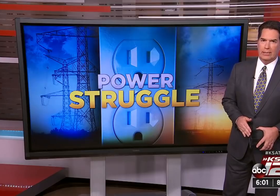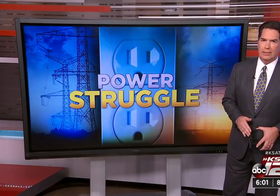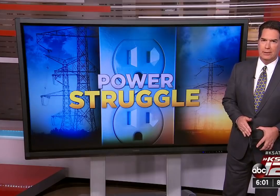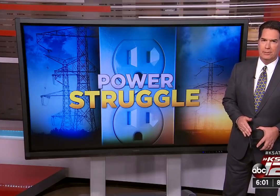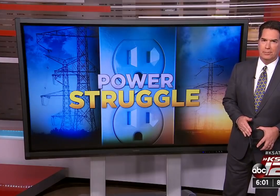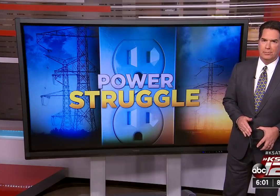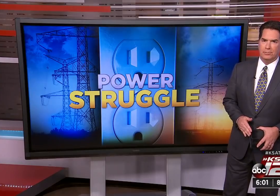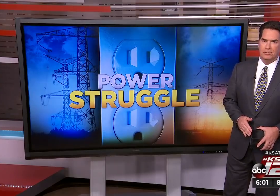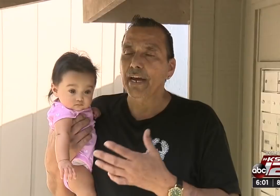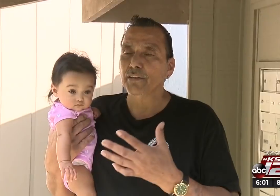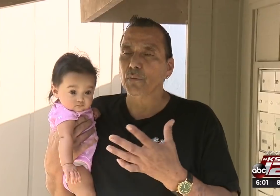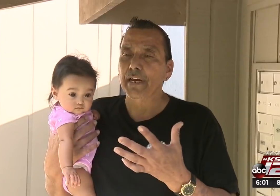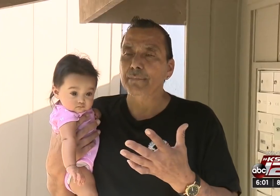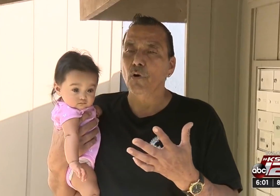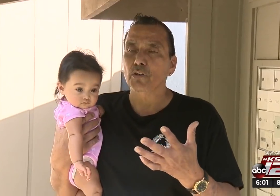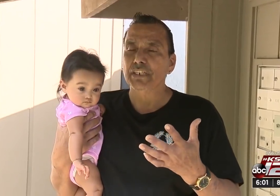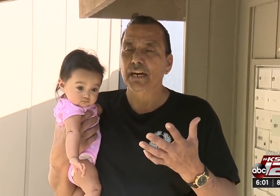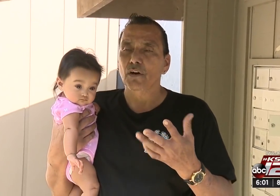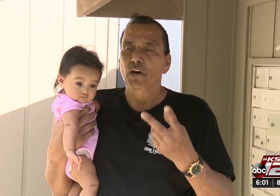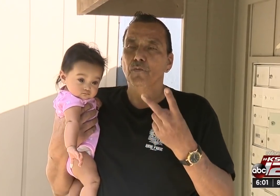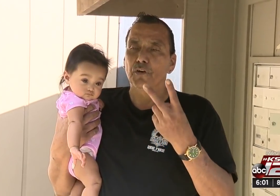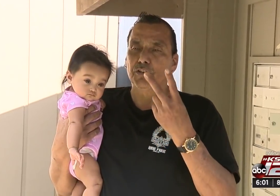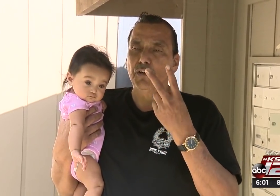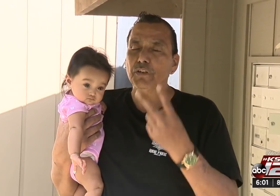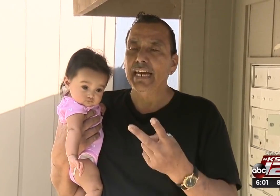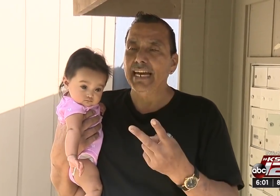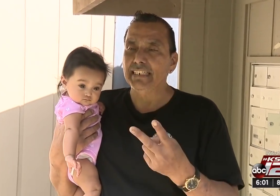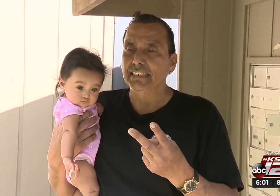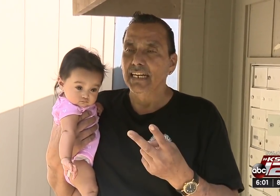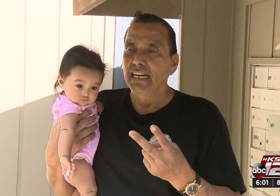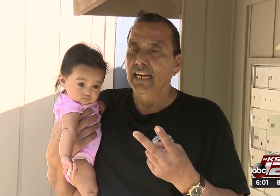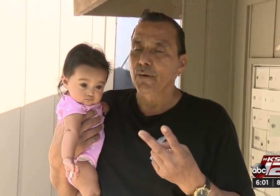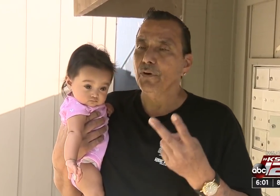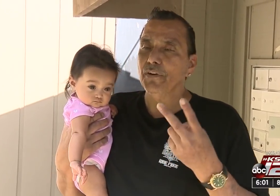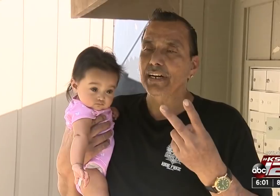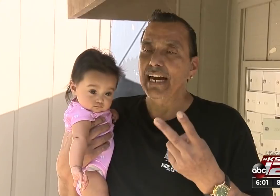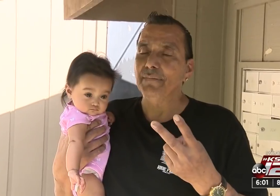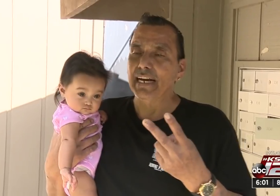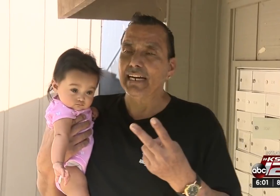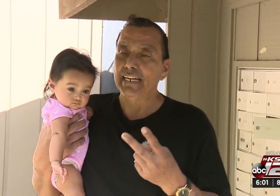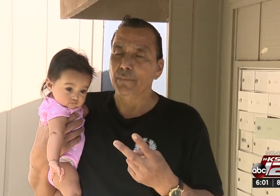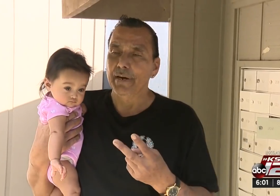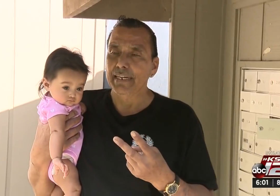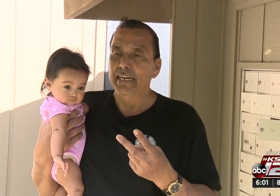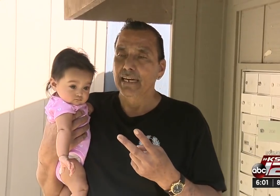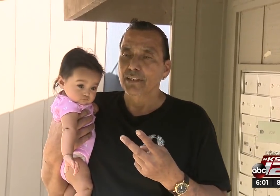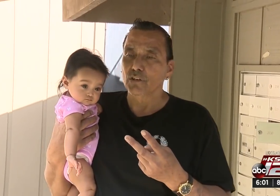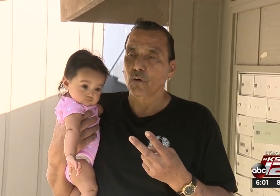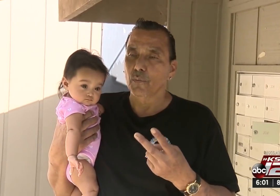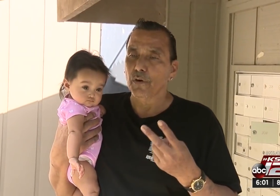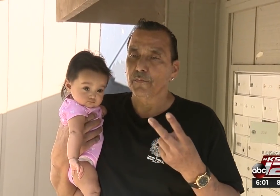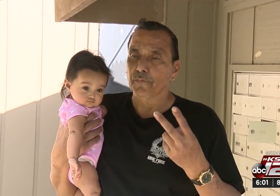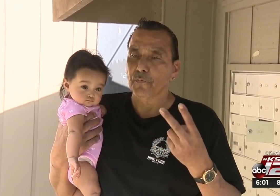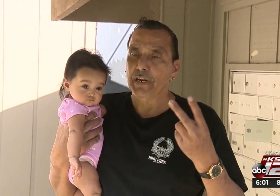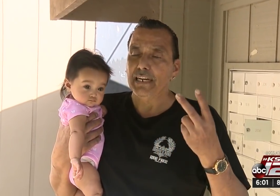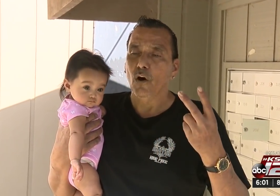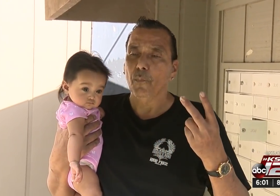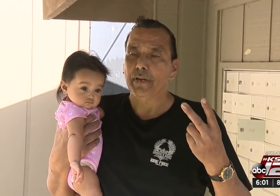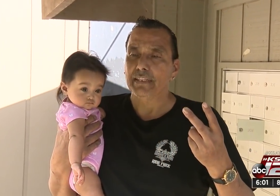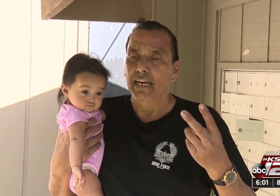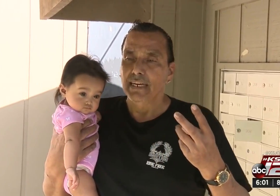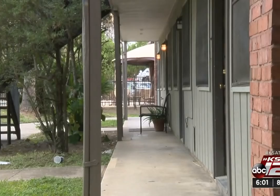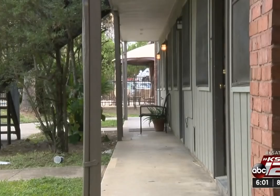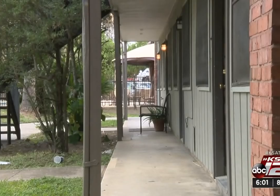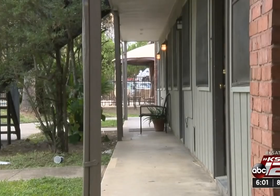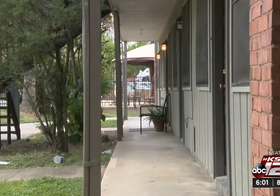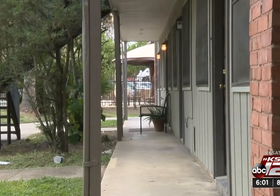look. We had to rent a motel for two days and we don't even have that kind of money. Steve Rocco says because of